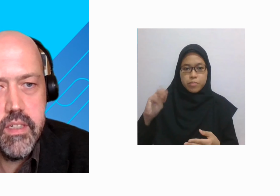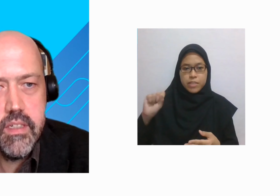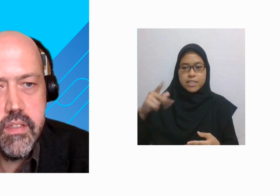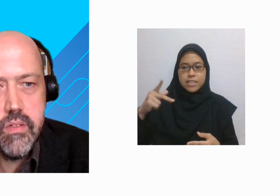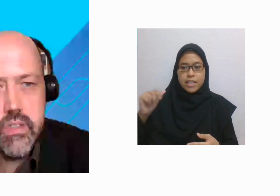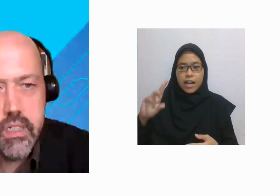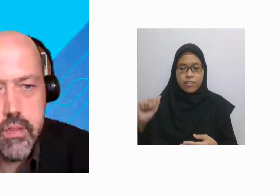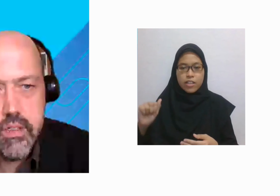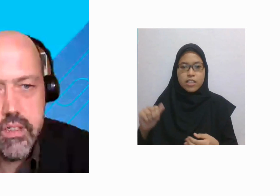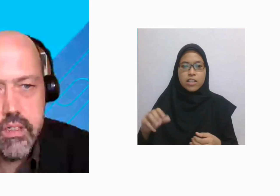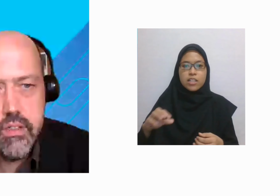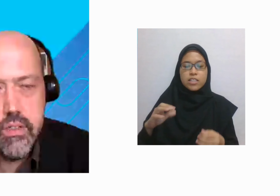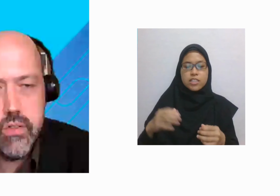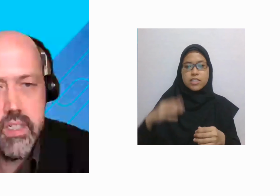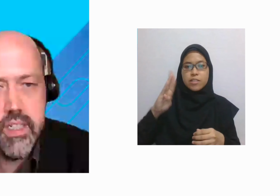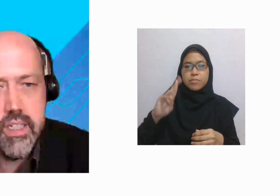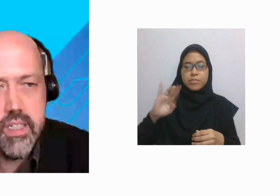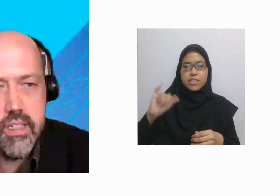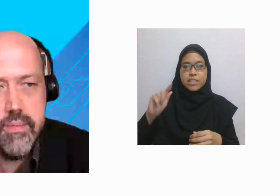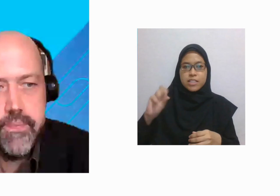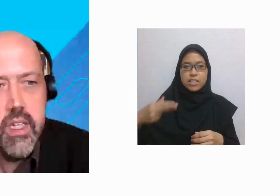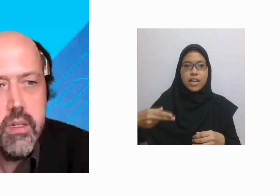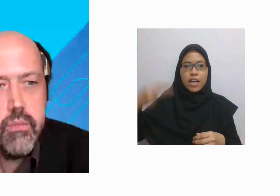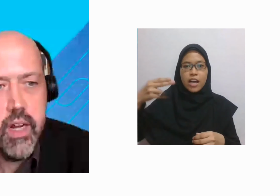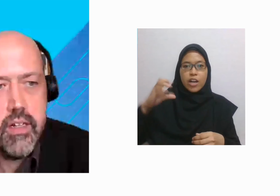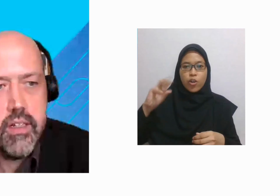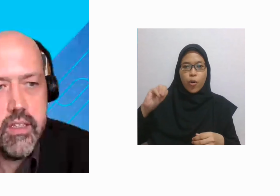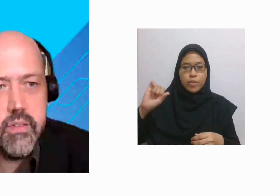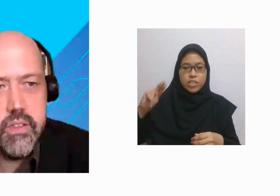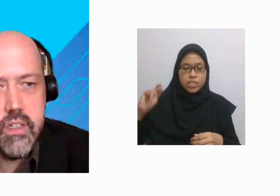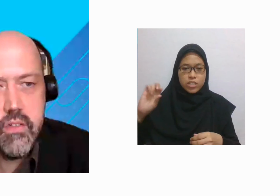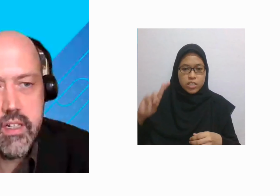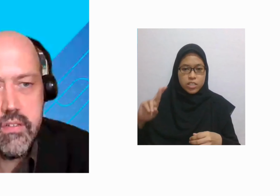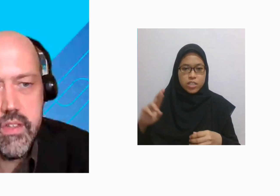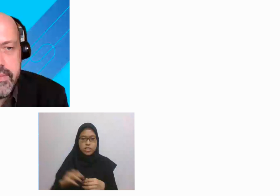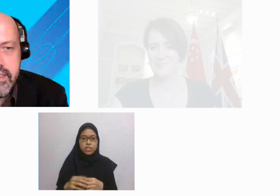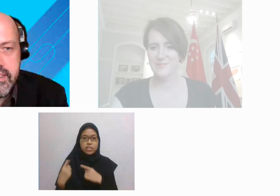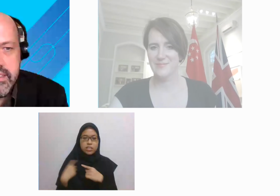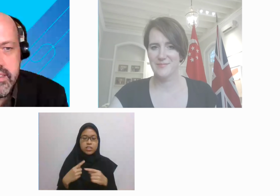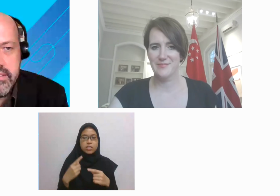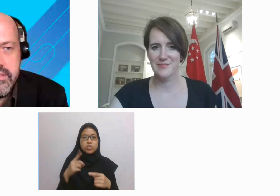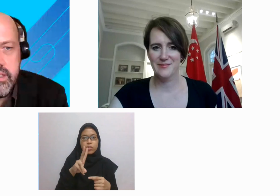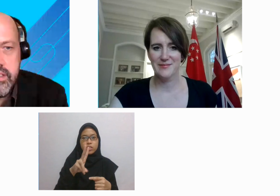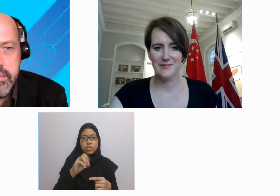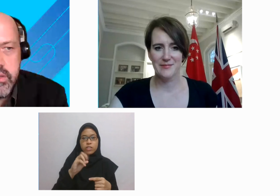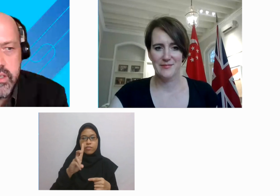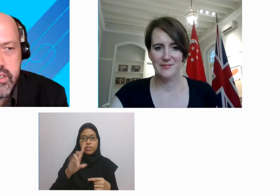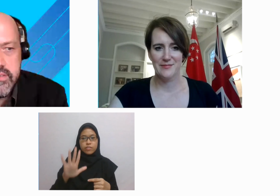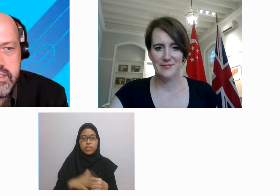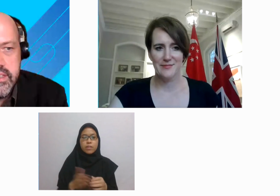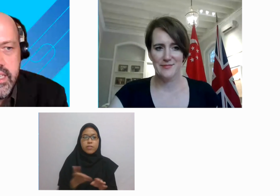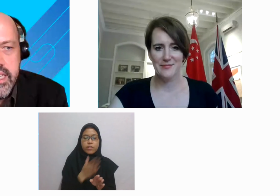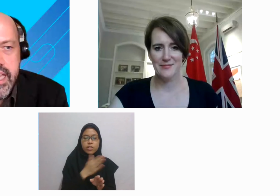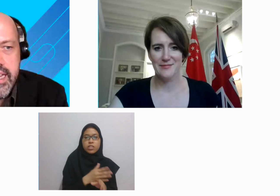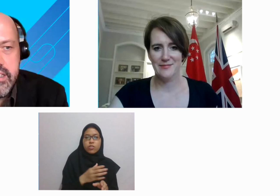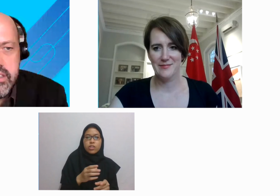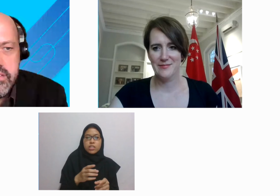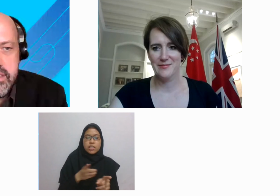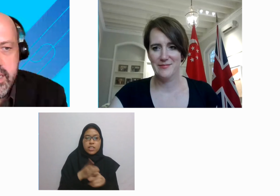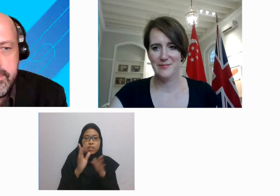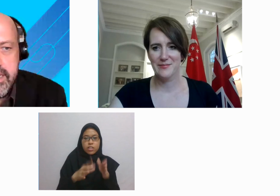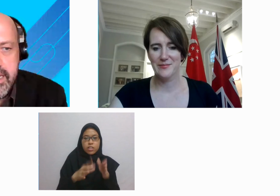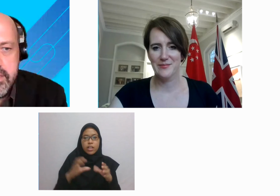High Commissioner to Singapore since June 2019. Prior to this, she was the Director for the Americas at the Foreign and Commonwealth Office